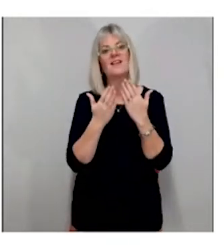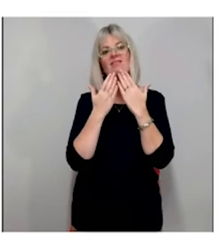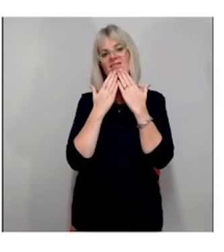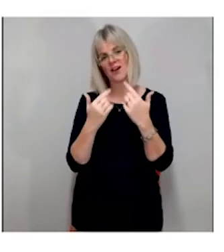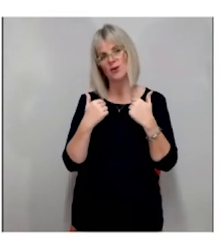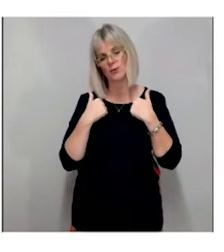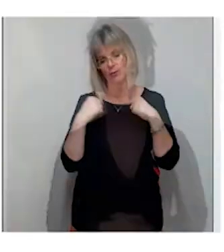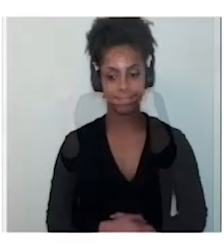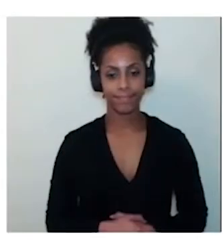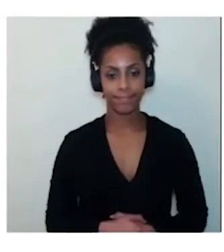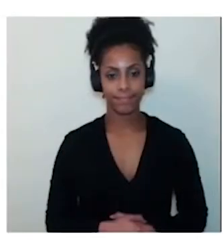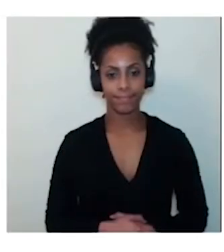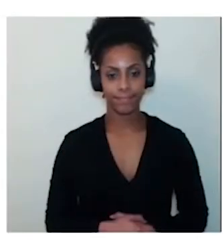everyone.